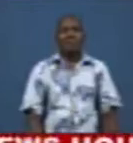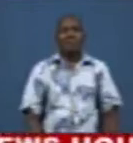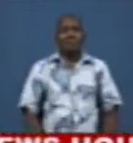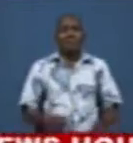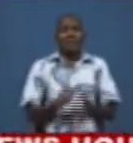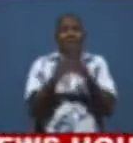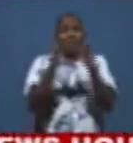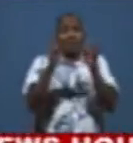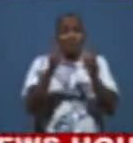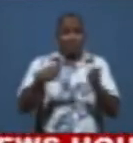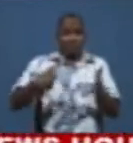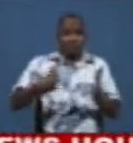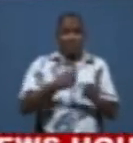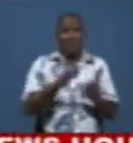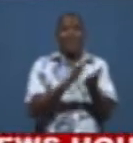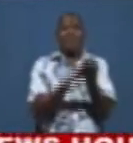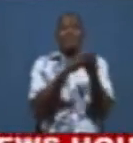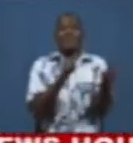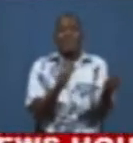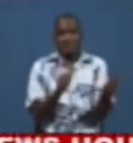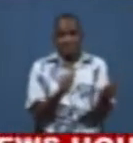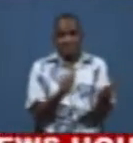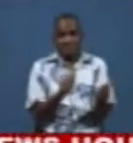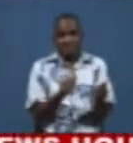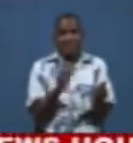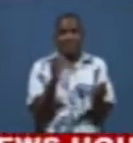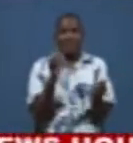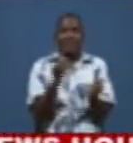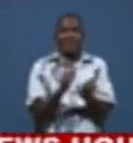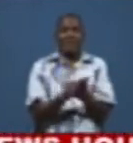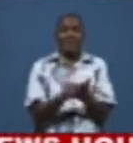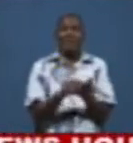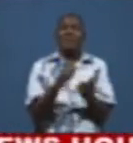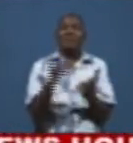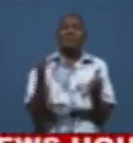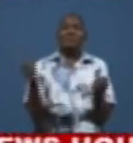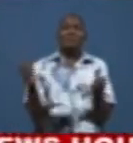a matter that we believe stains the reputation of Ghana